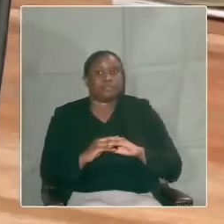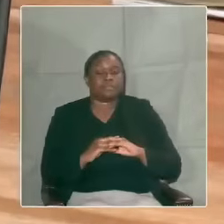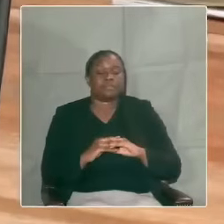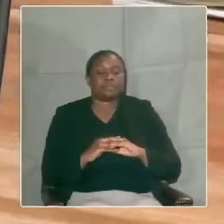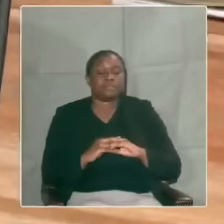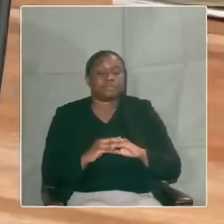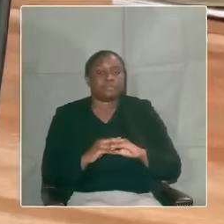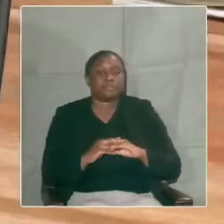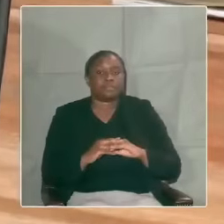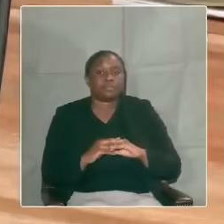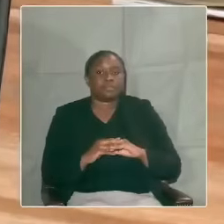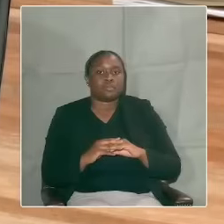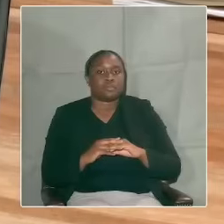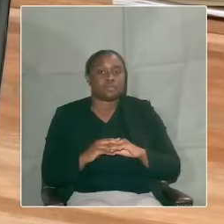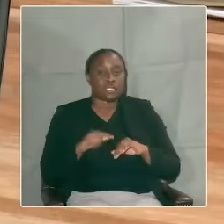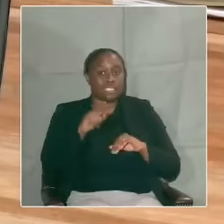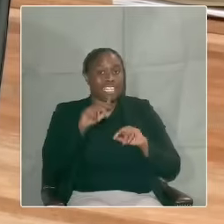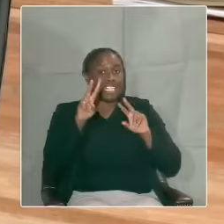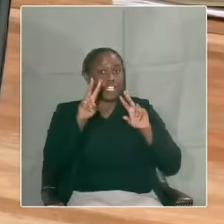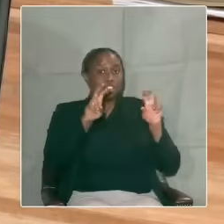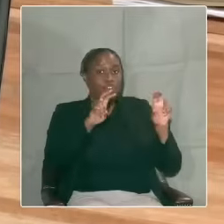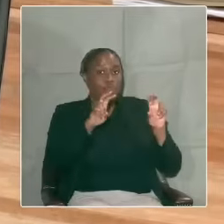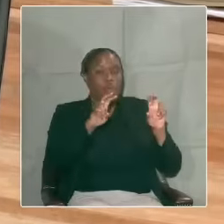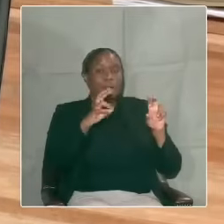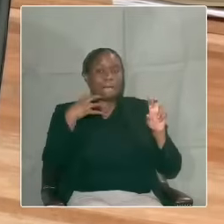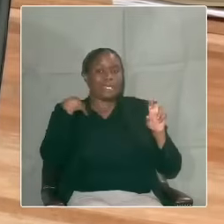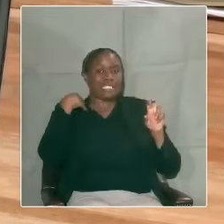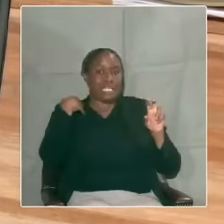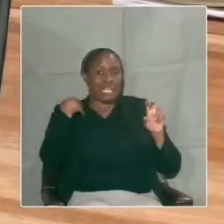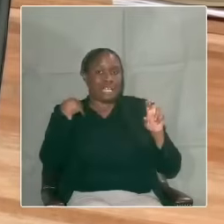Those issues that the minister had expressed that